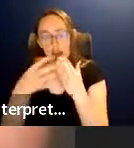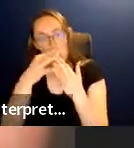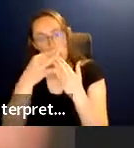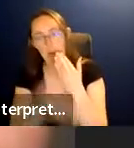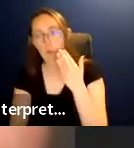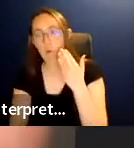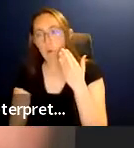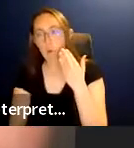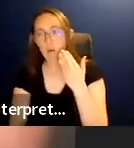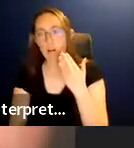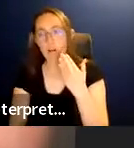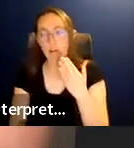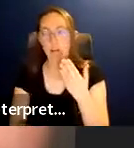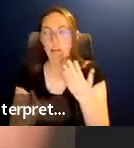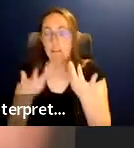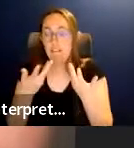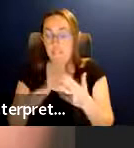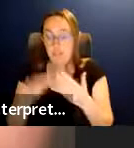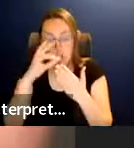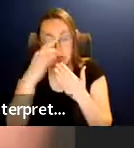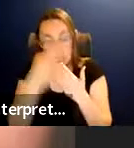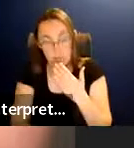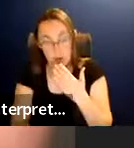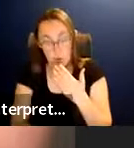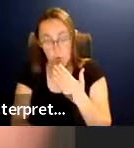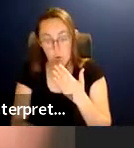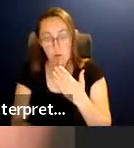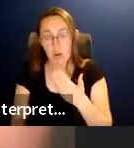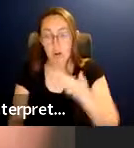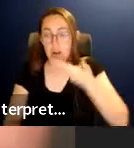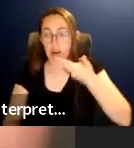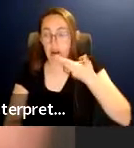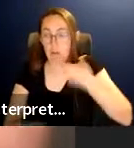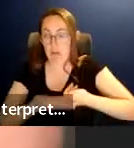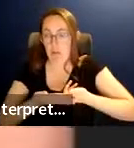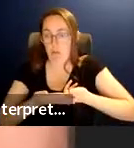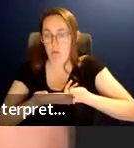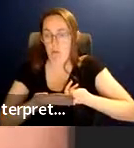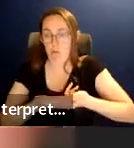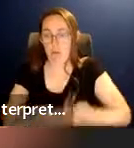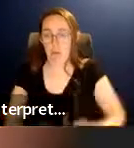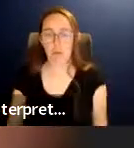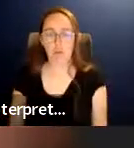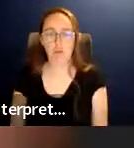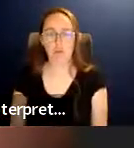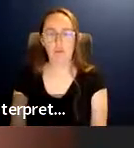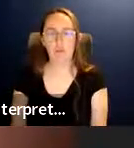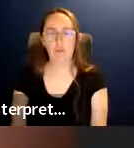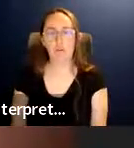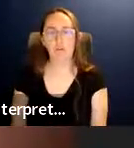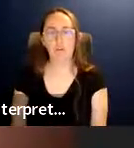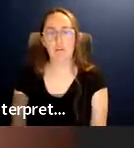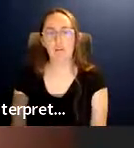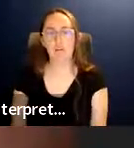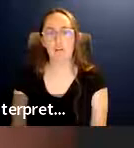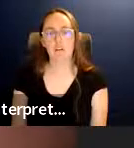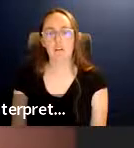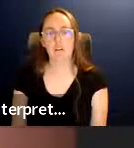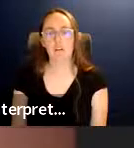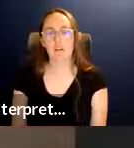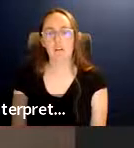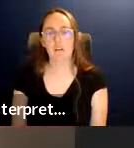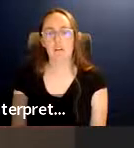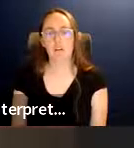And after you peel the backing off of the one lip. Pulling the backing off. All right, so